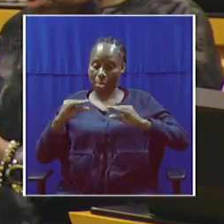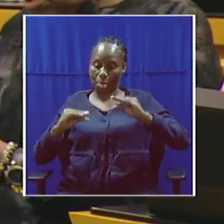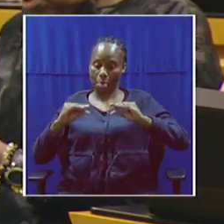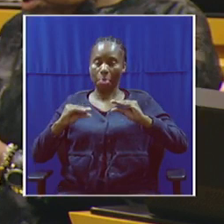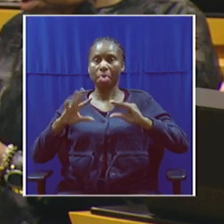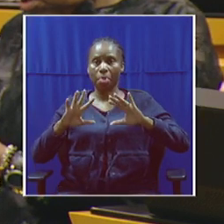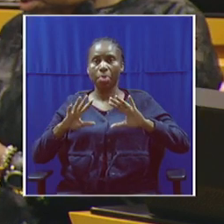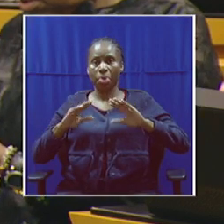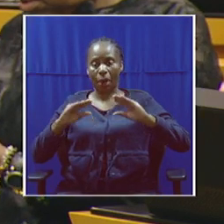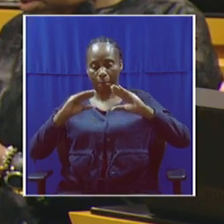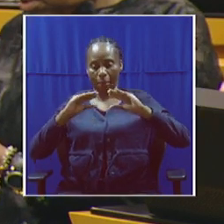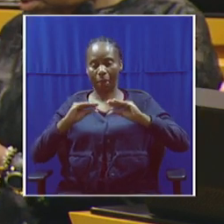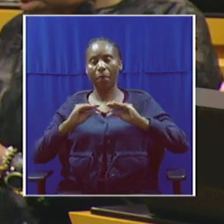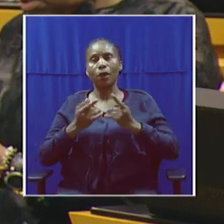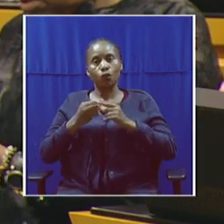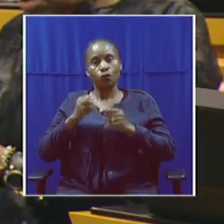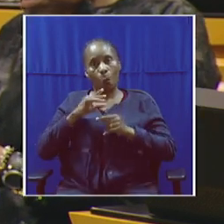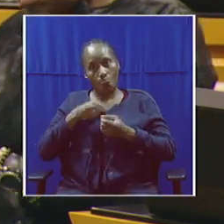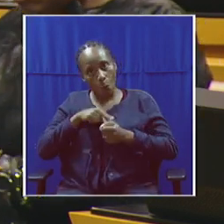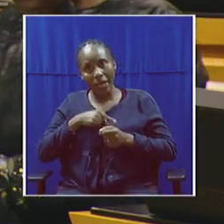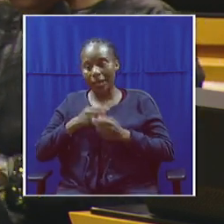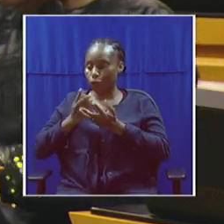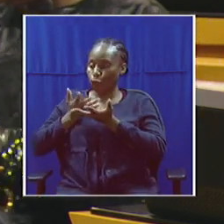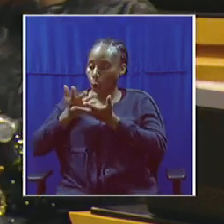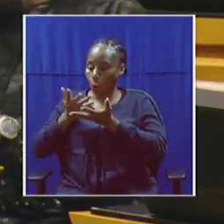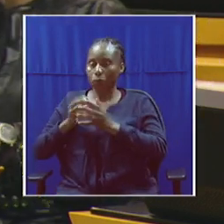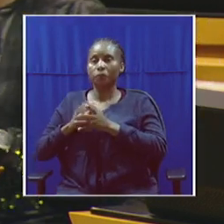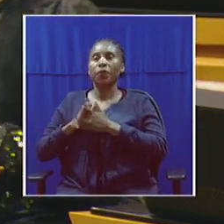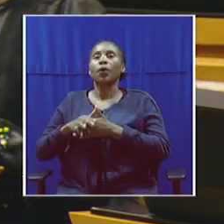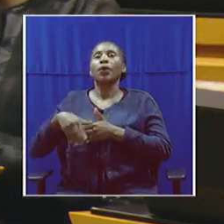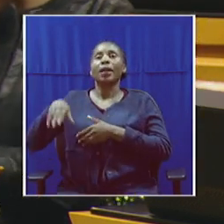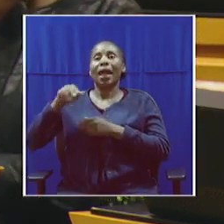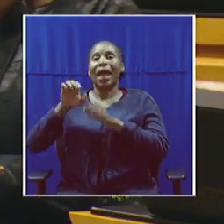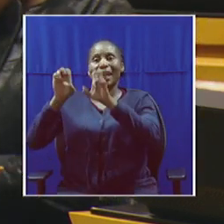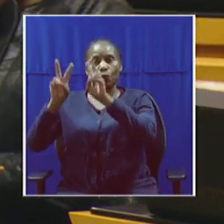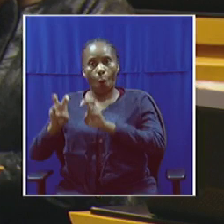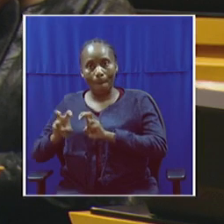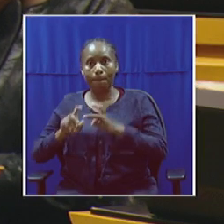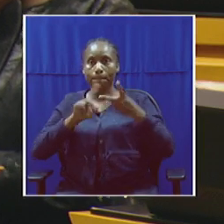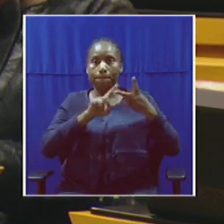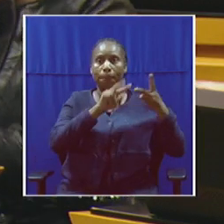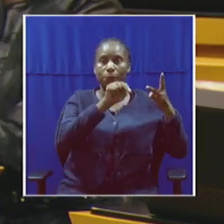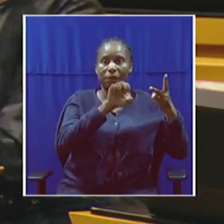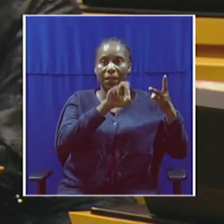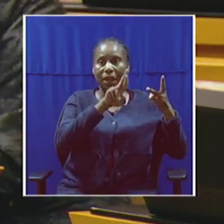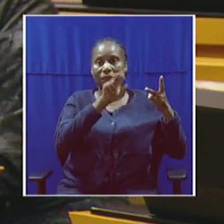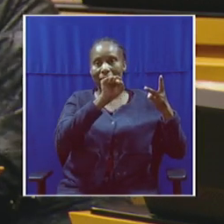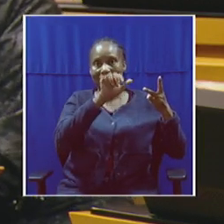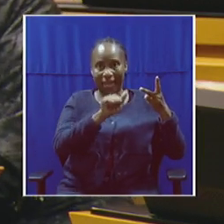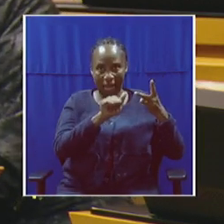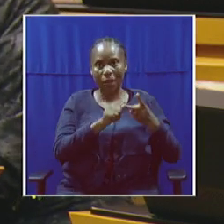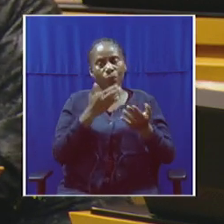can talk to escom and nura to actually give us what we call admiss